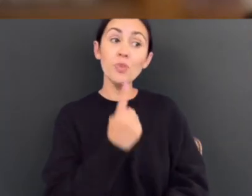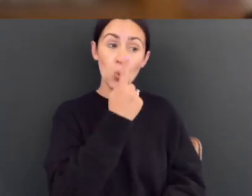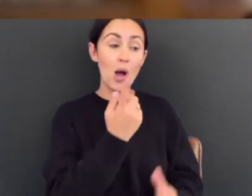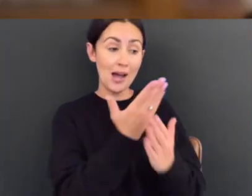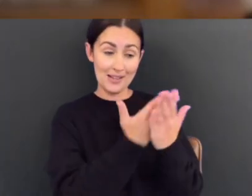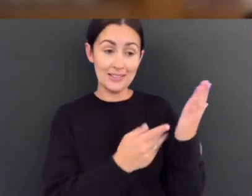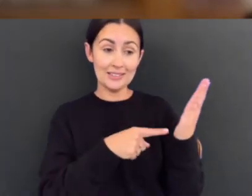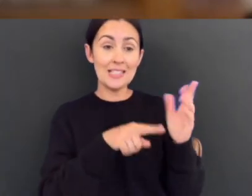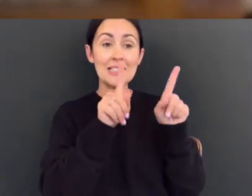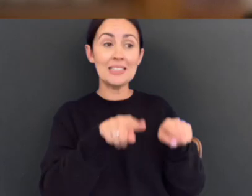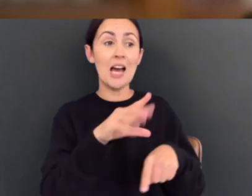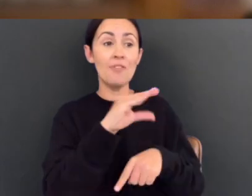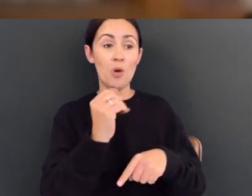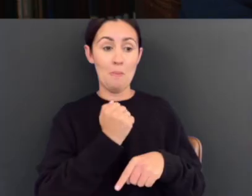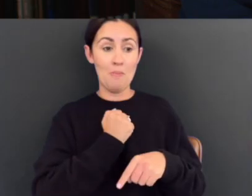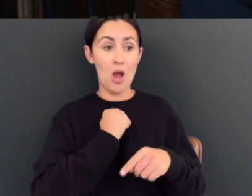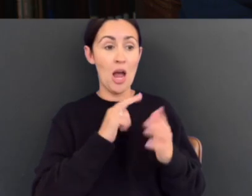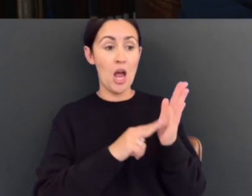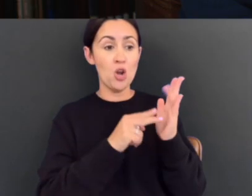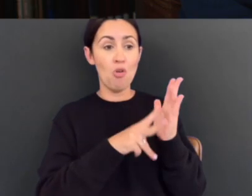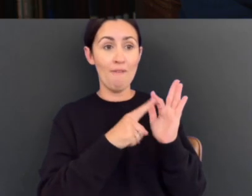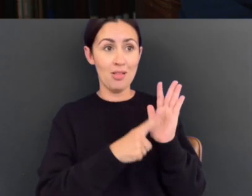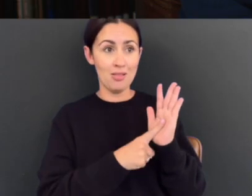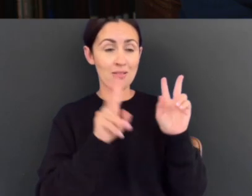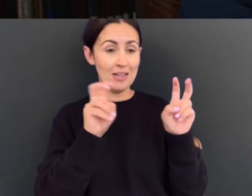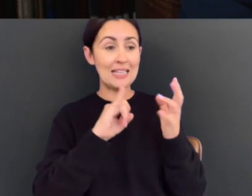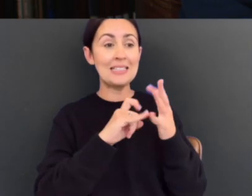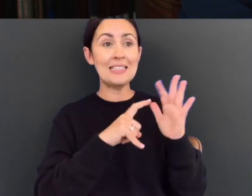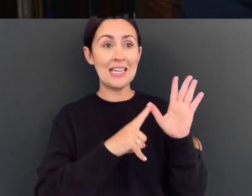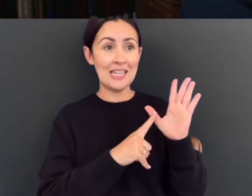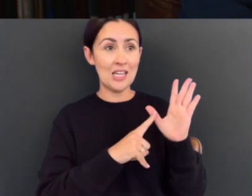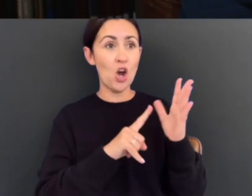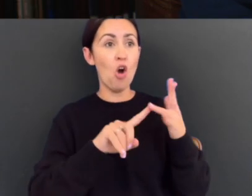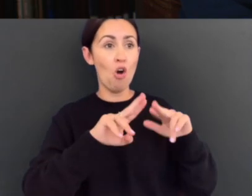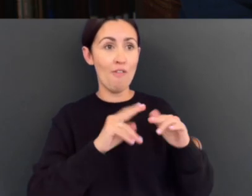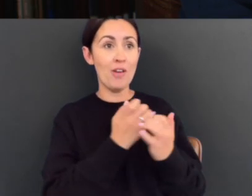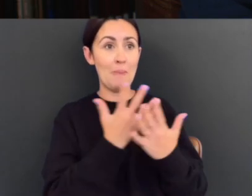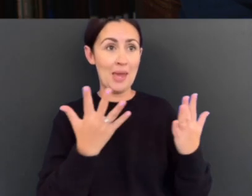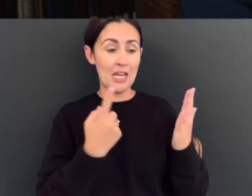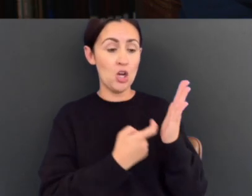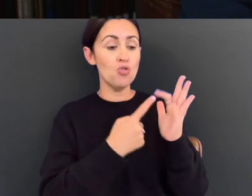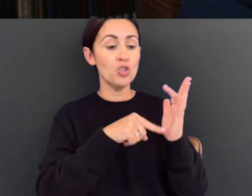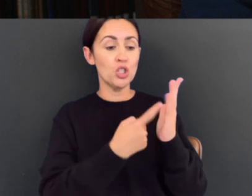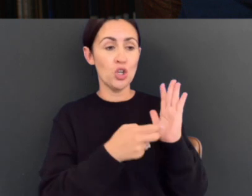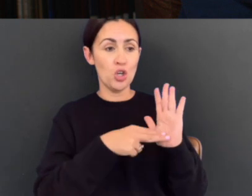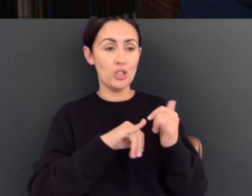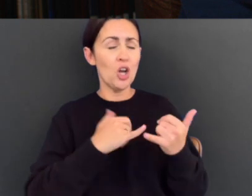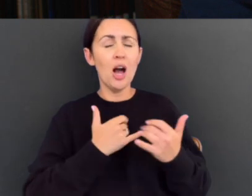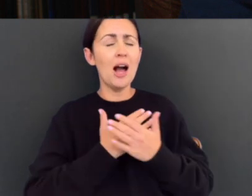beginning of my novel, Sea of Many Returns. And I love reading it aloud. And also, I think it just says a lot